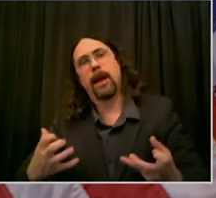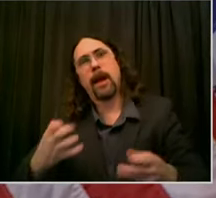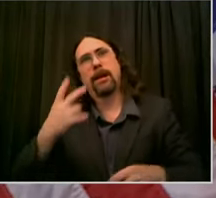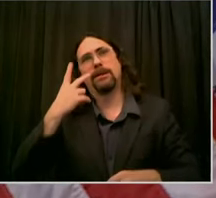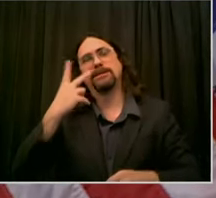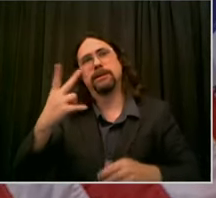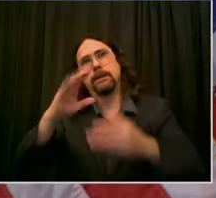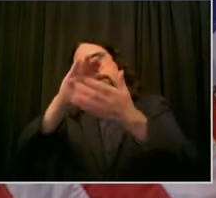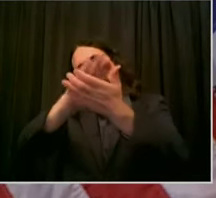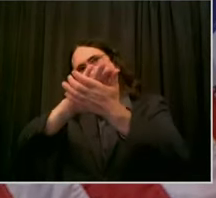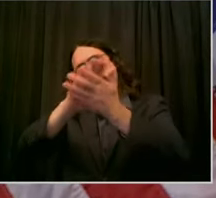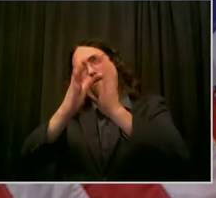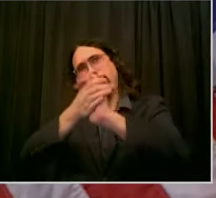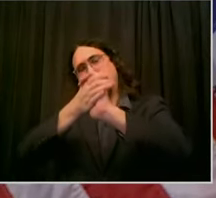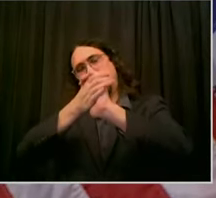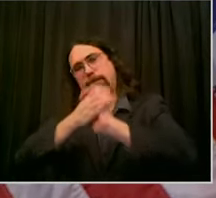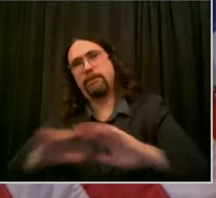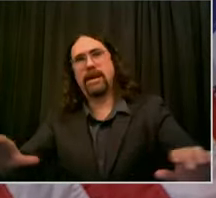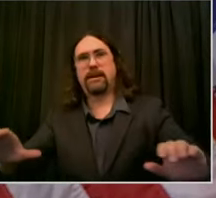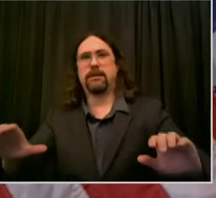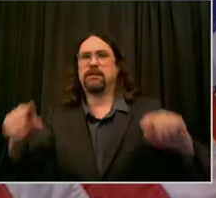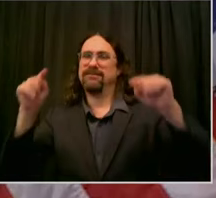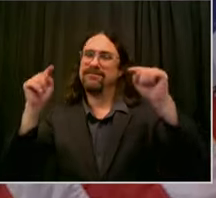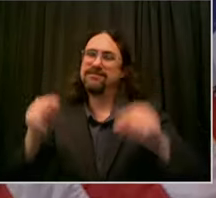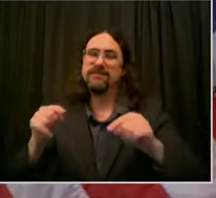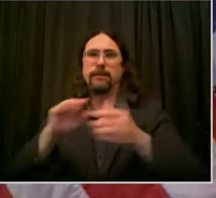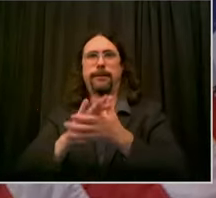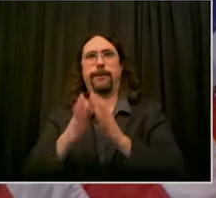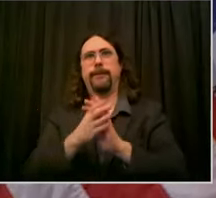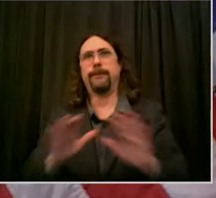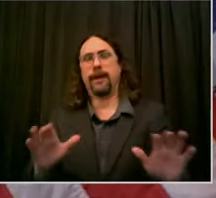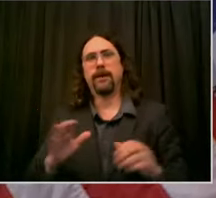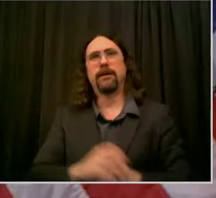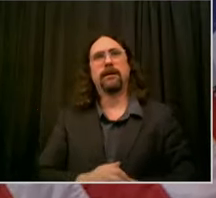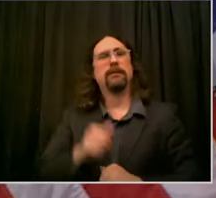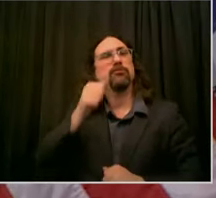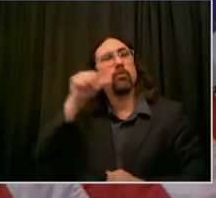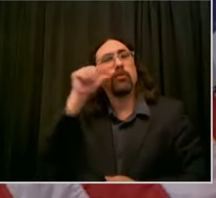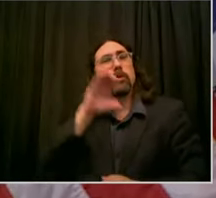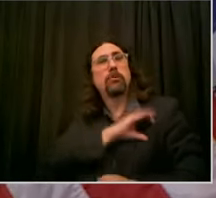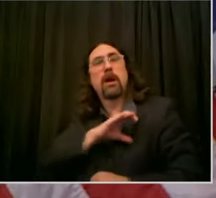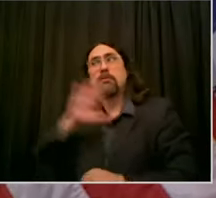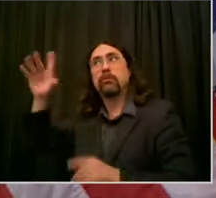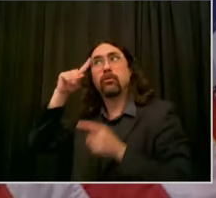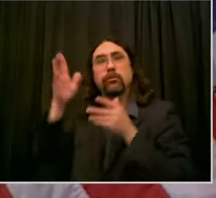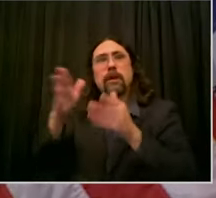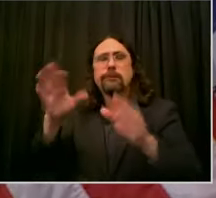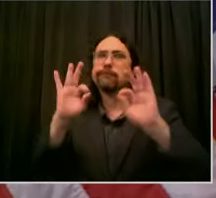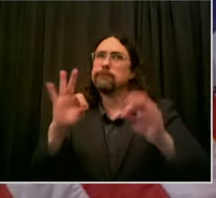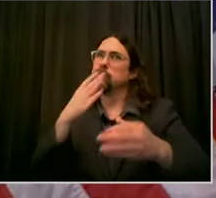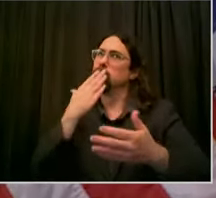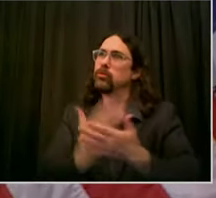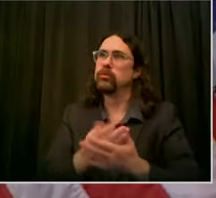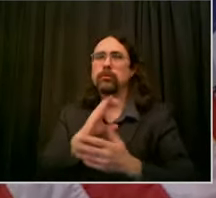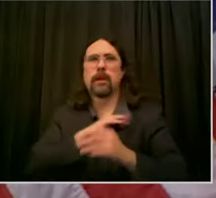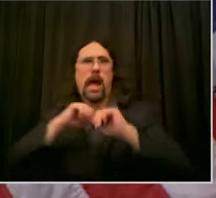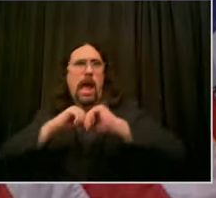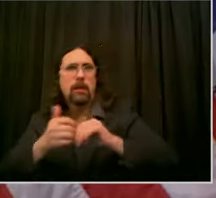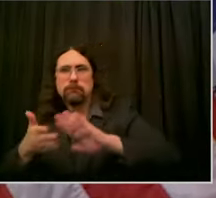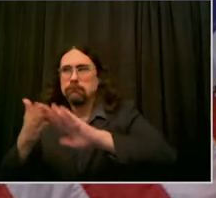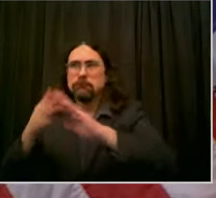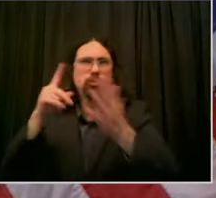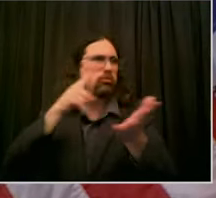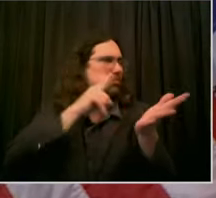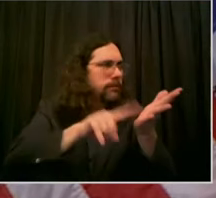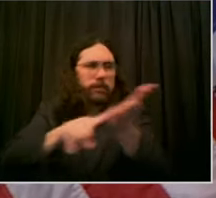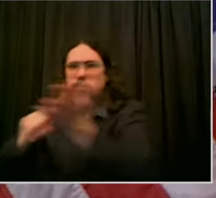Pichardo. We talked in the morning, we talked in the afternoon, and then many times during the night. And I saw a really smart strategy being developed and put